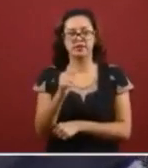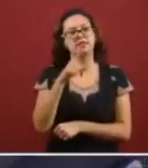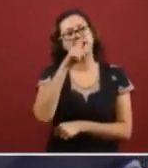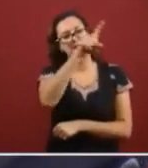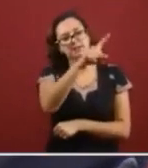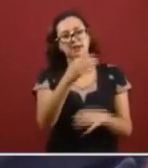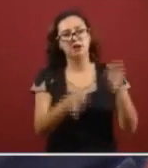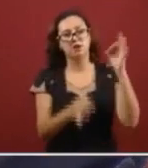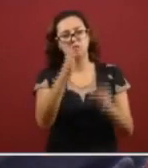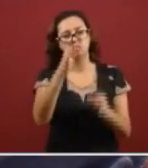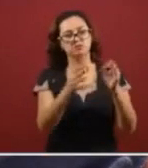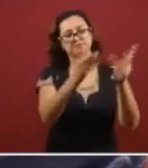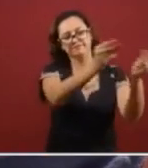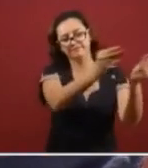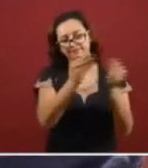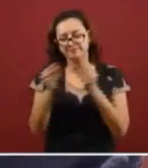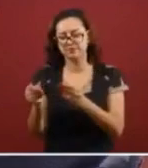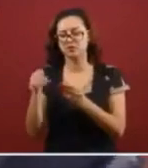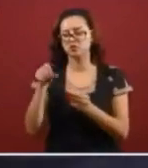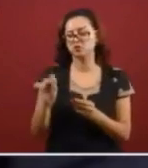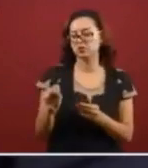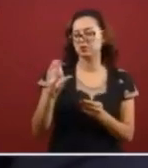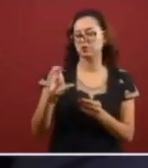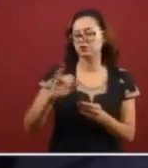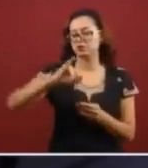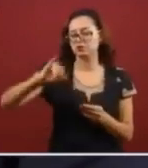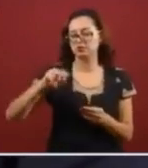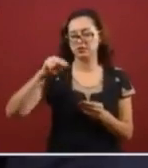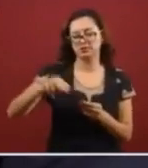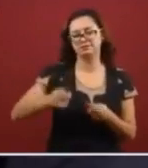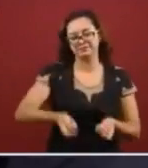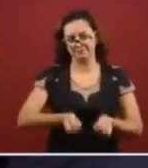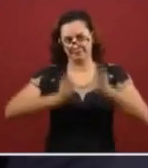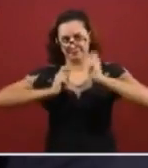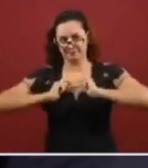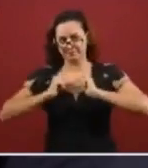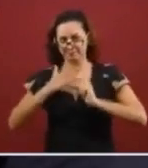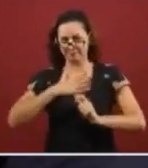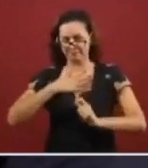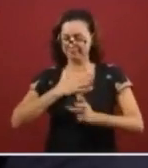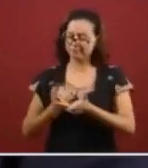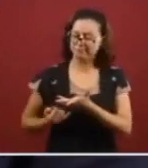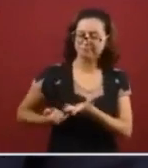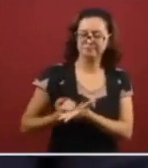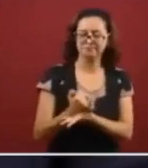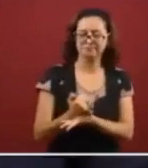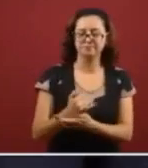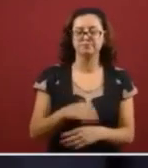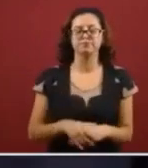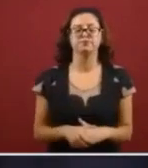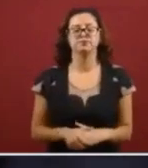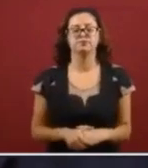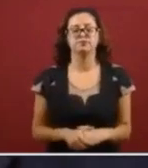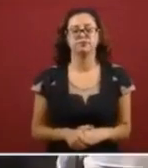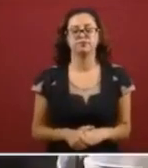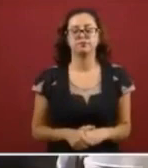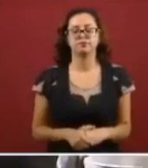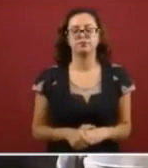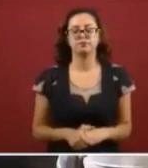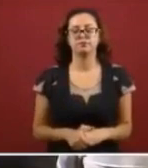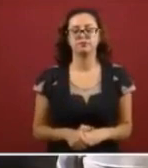and that they are going to resolve it with the Supreme Court regarding this matter.